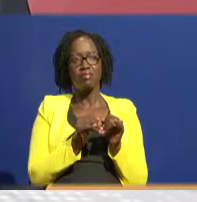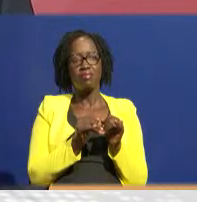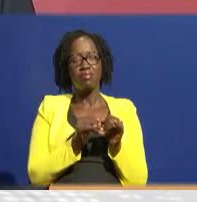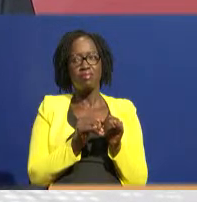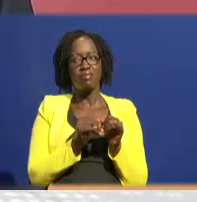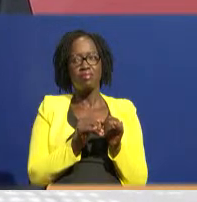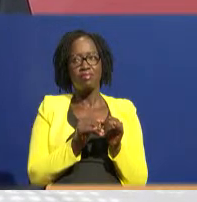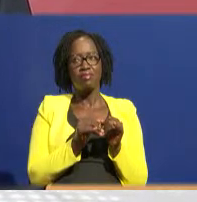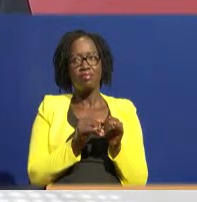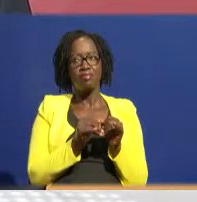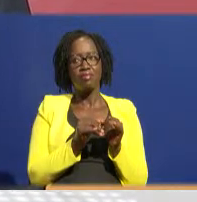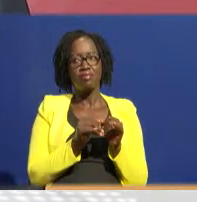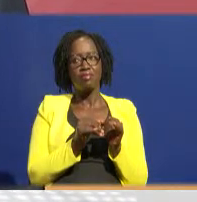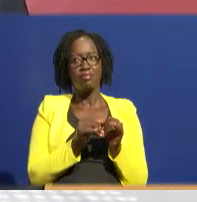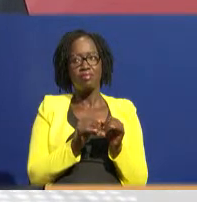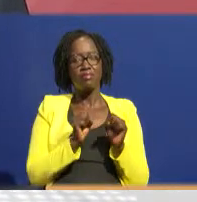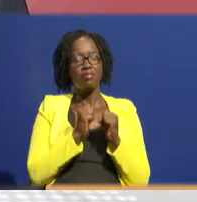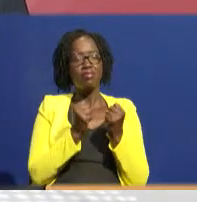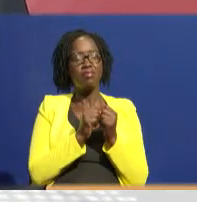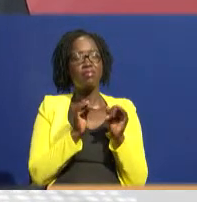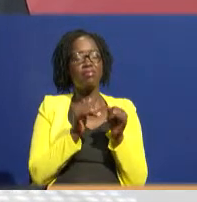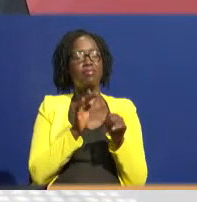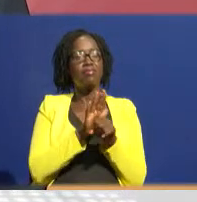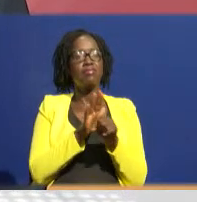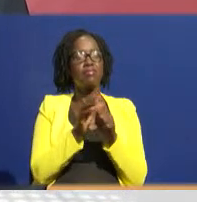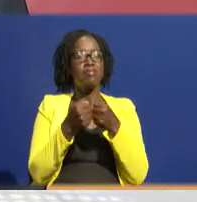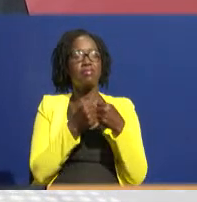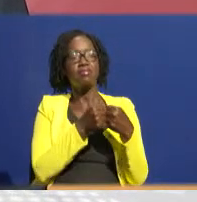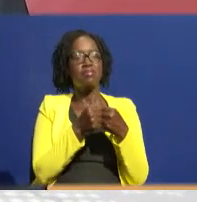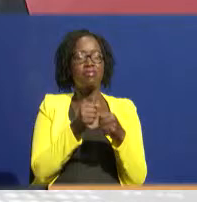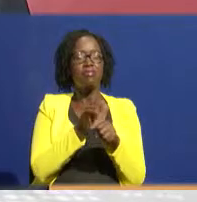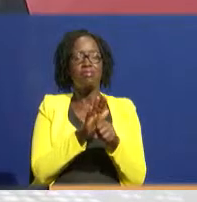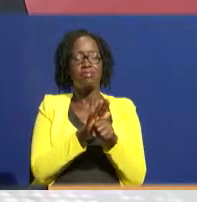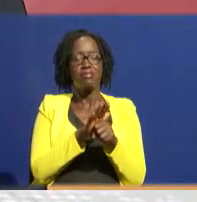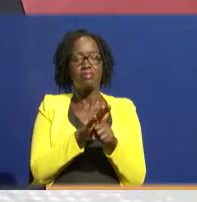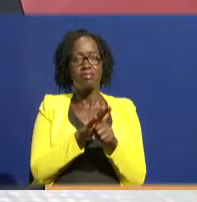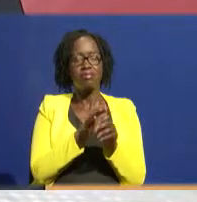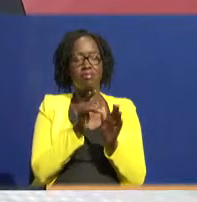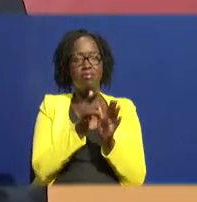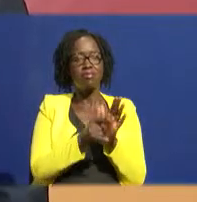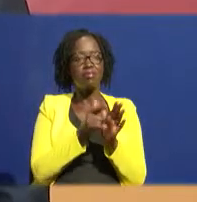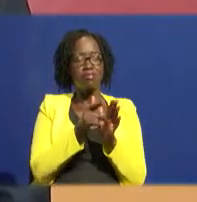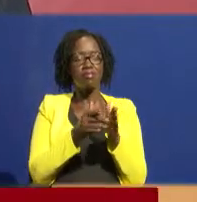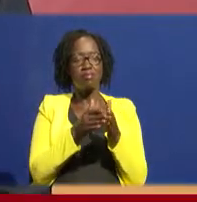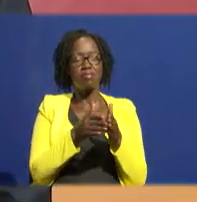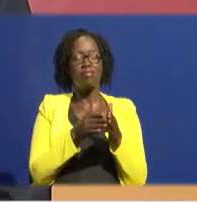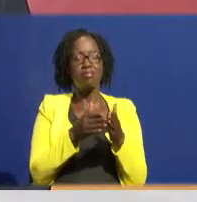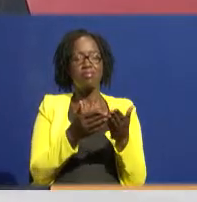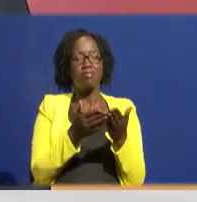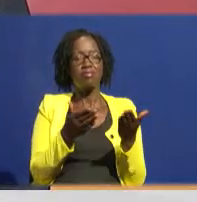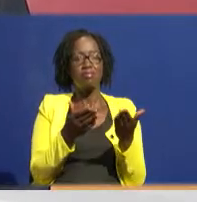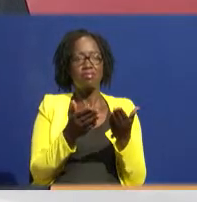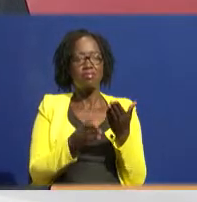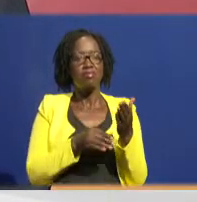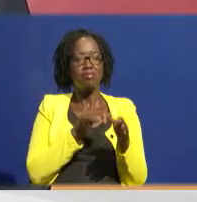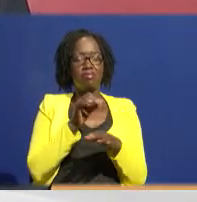has said. Social media has a lot of challenges because the pornographic movies are there. You will